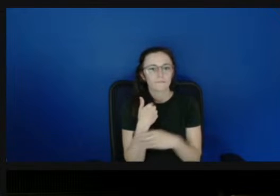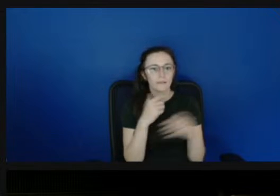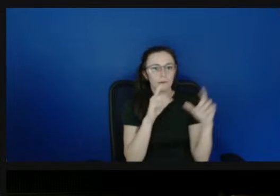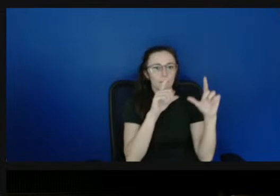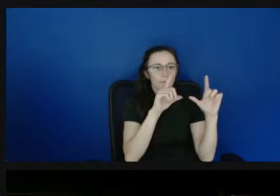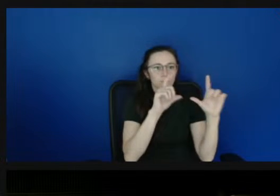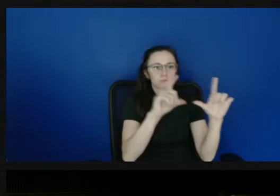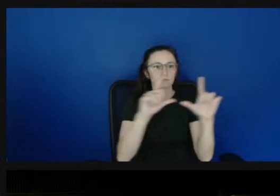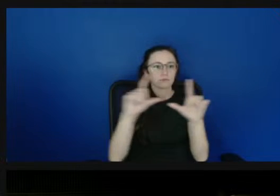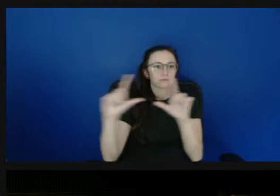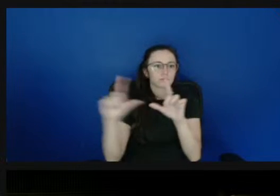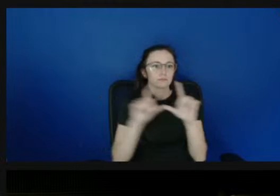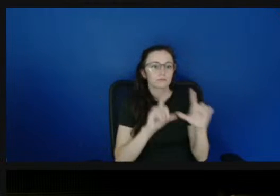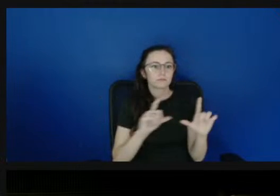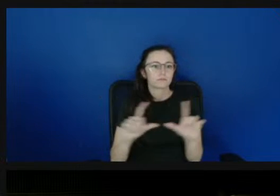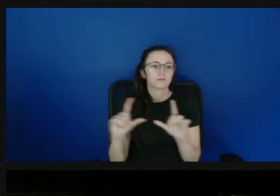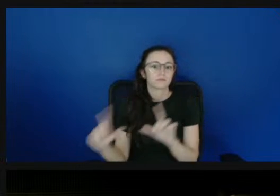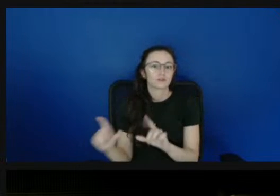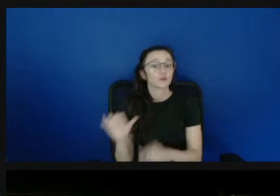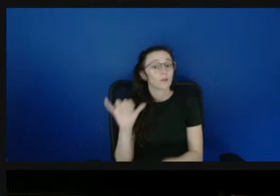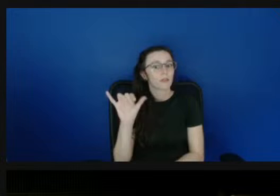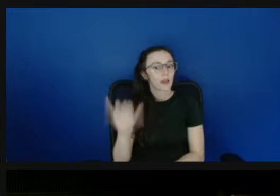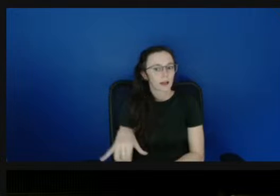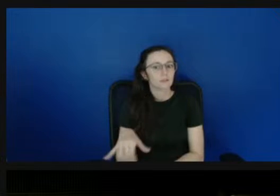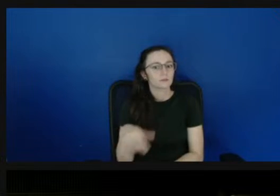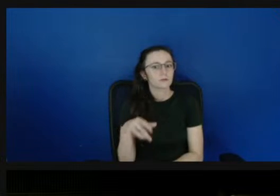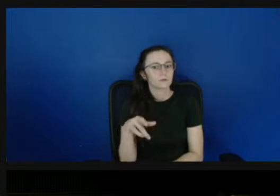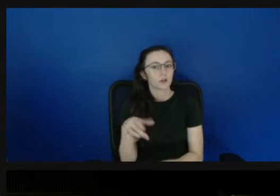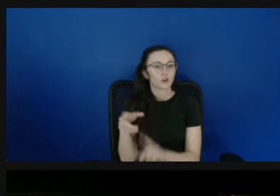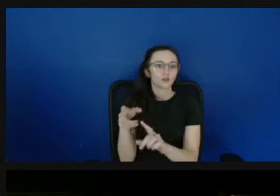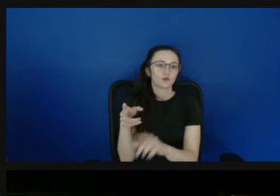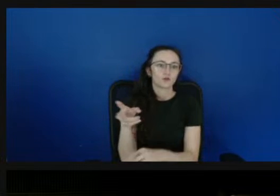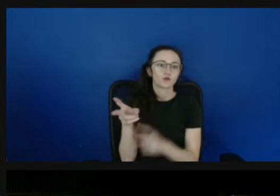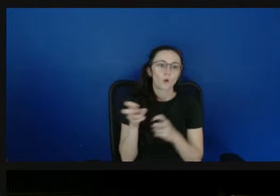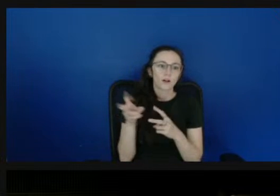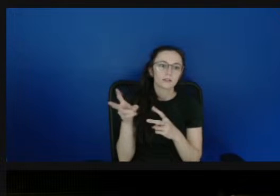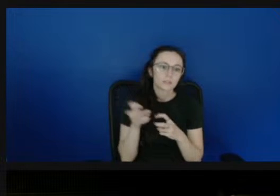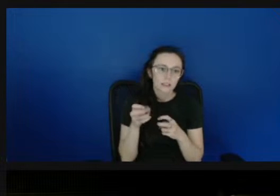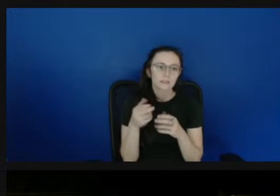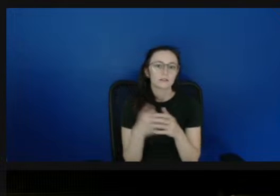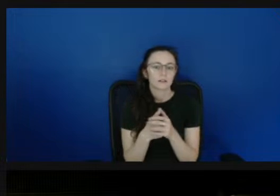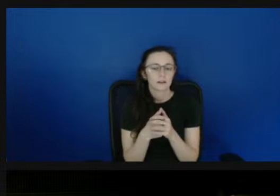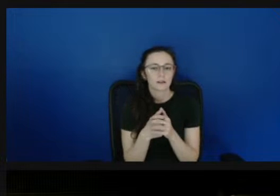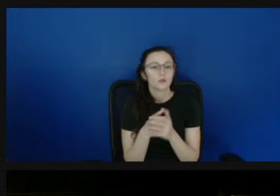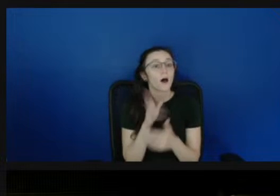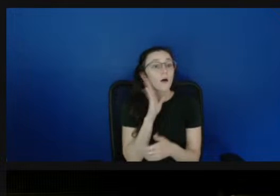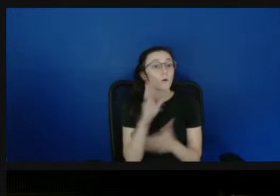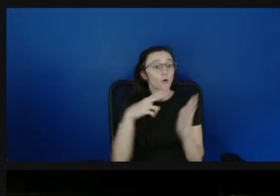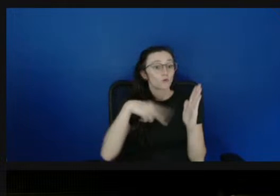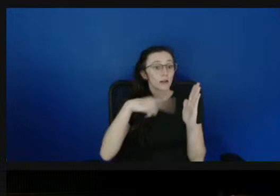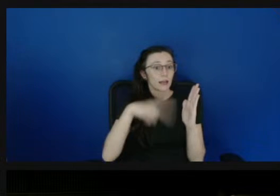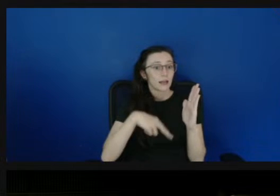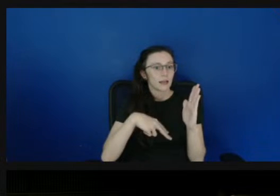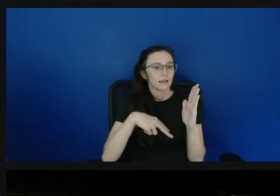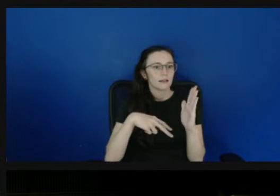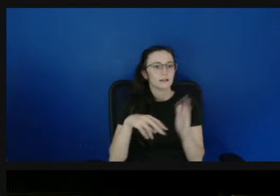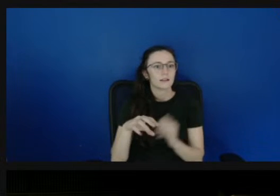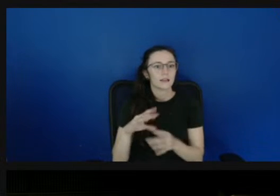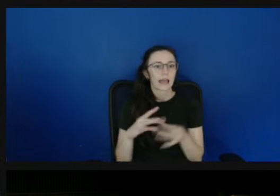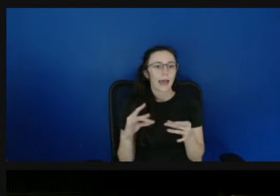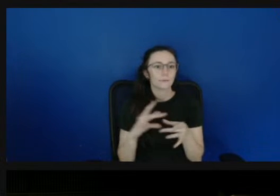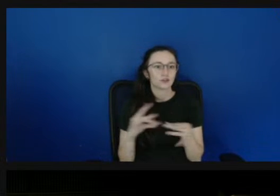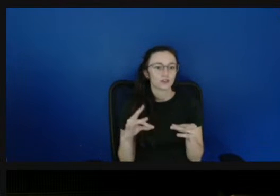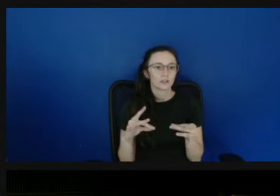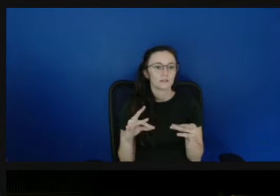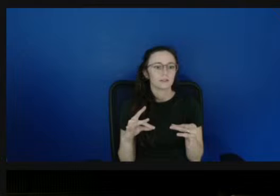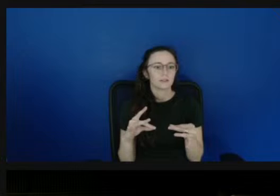our sources. And what I'll do is I'll read from the captions that are given where they're